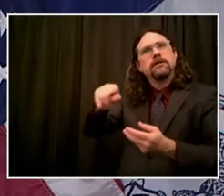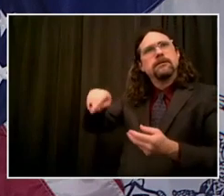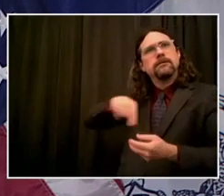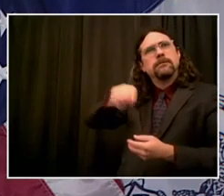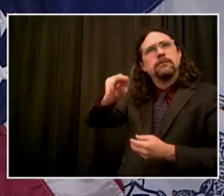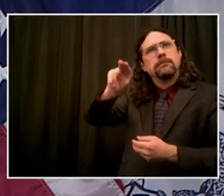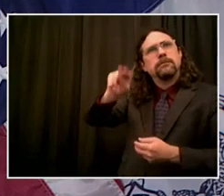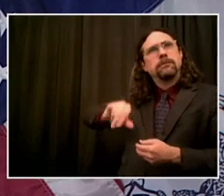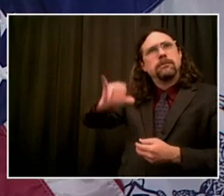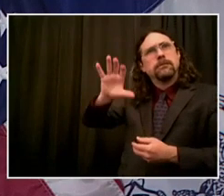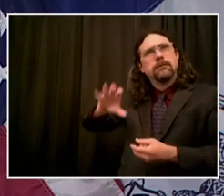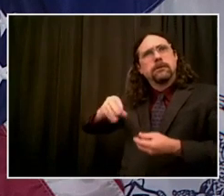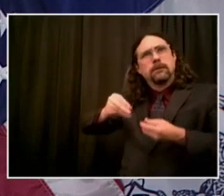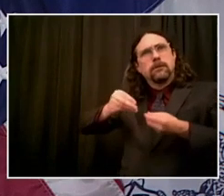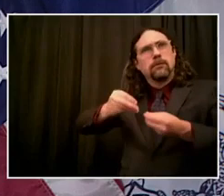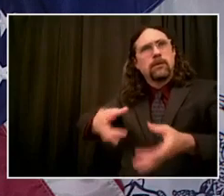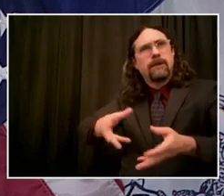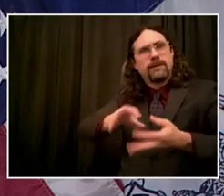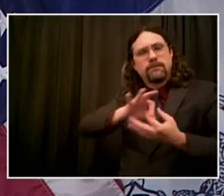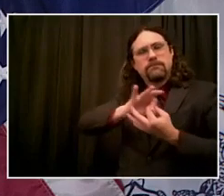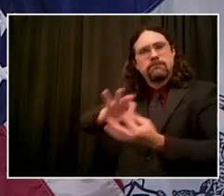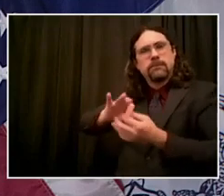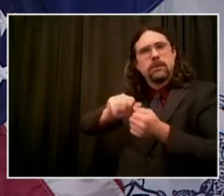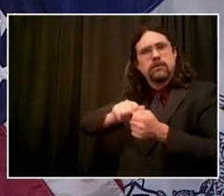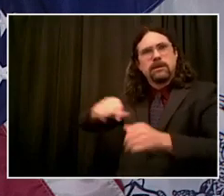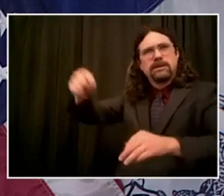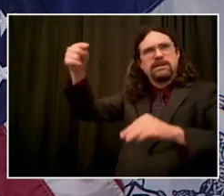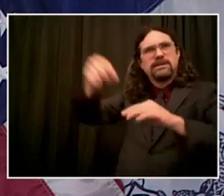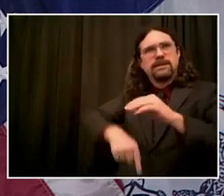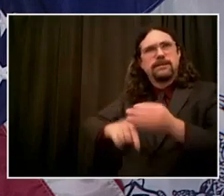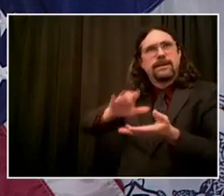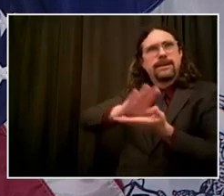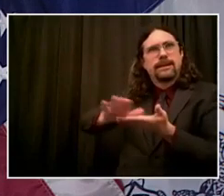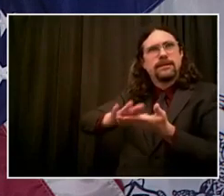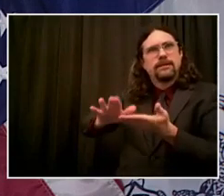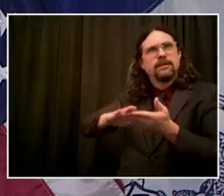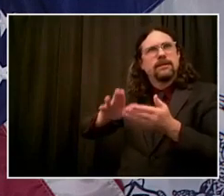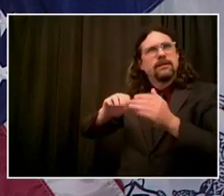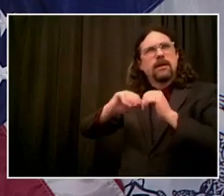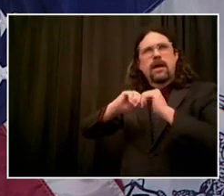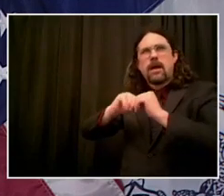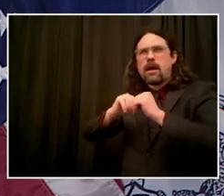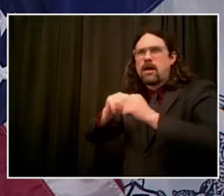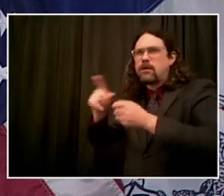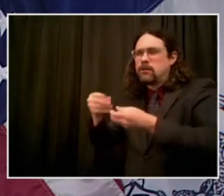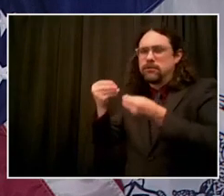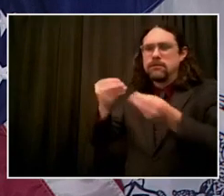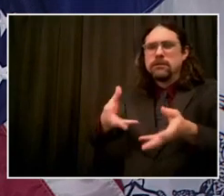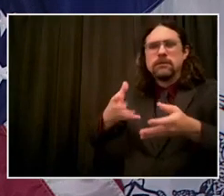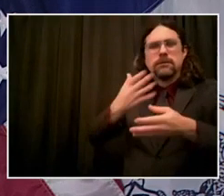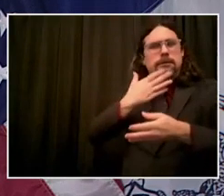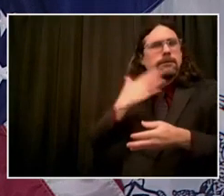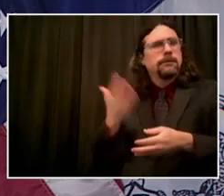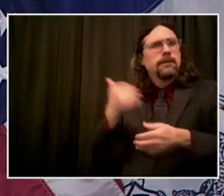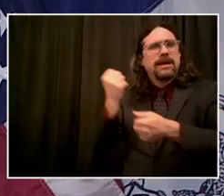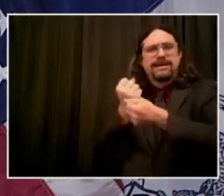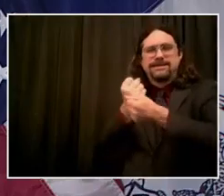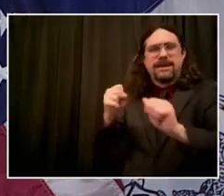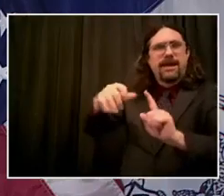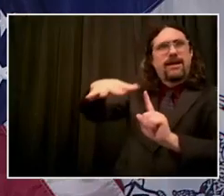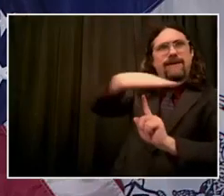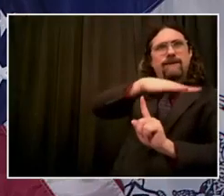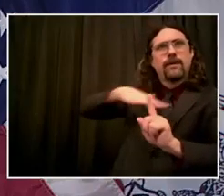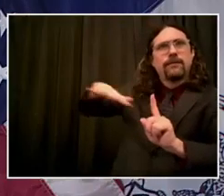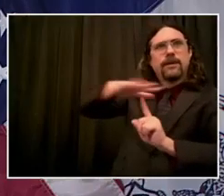the best work environment for workers who are coming in? What will you be providing on that front? Right. Thank you. Deborah Lee, that's a great